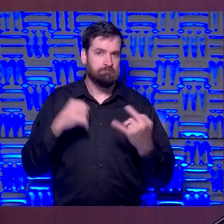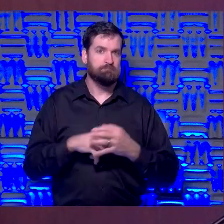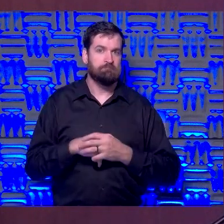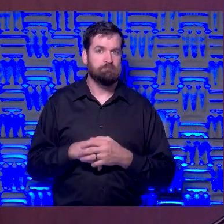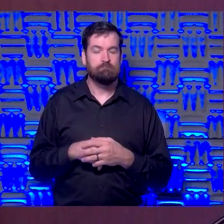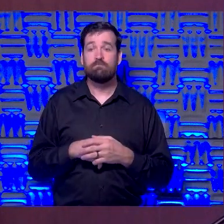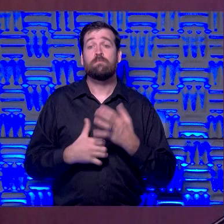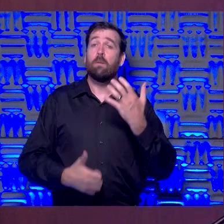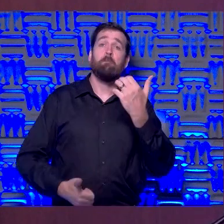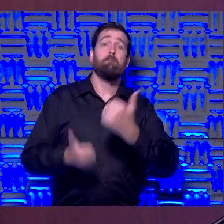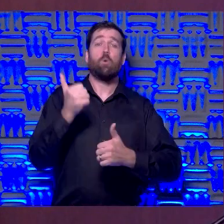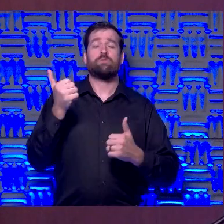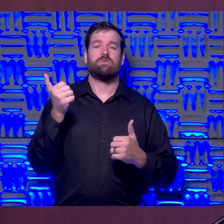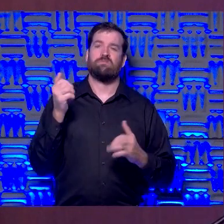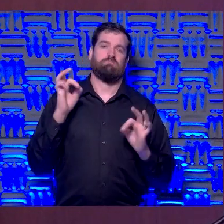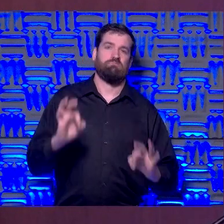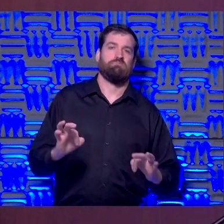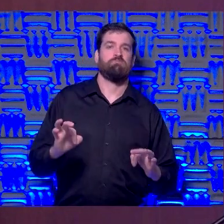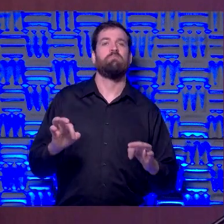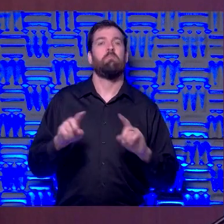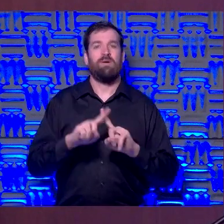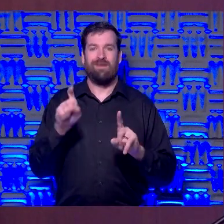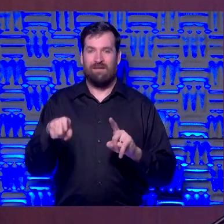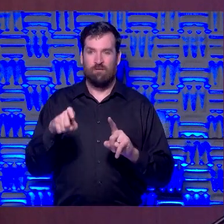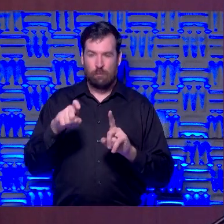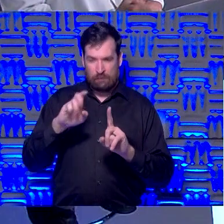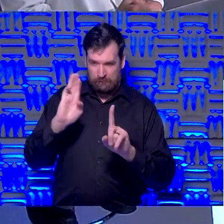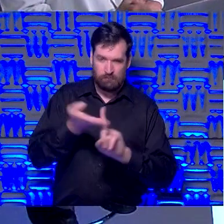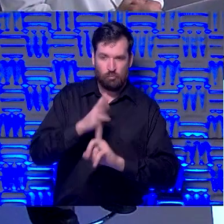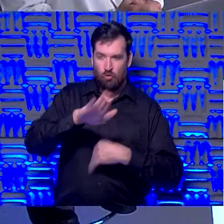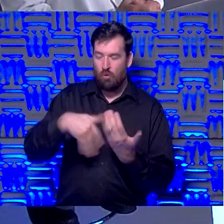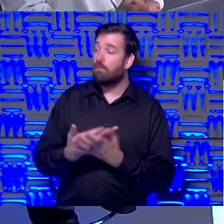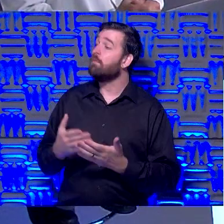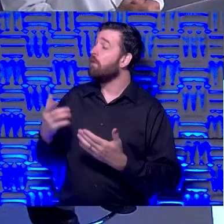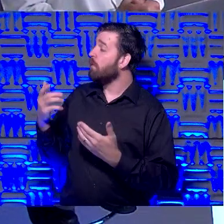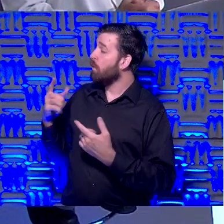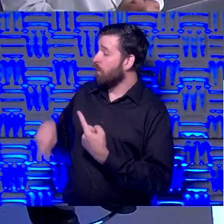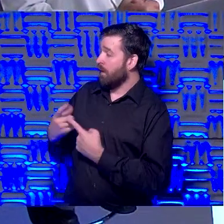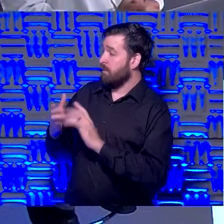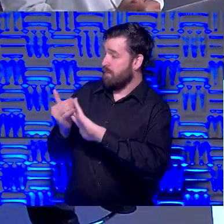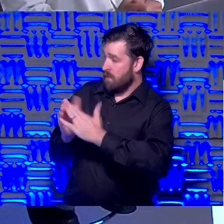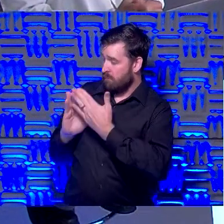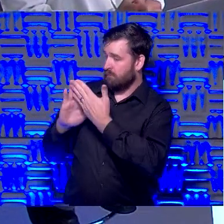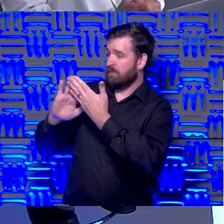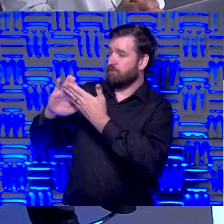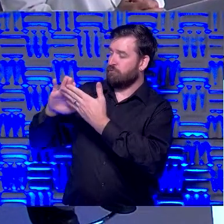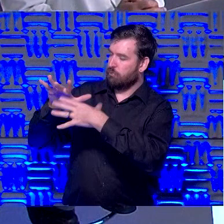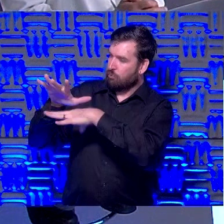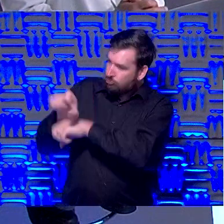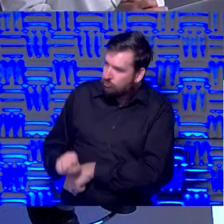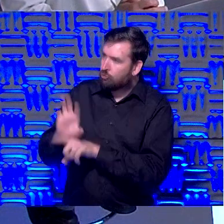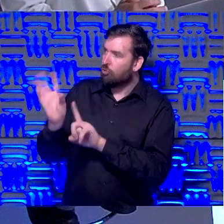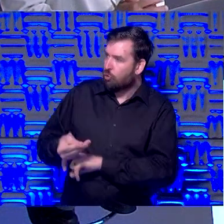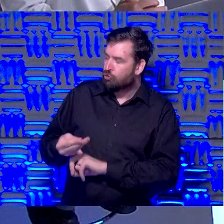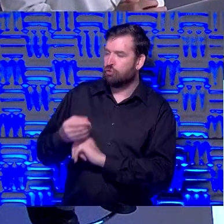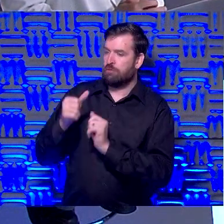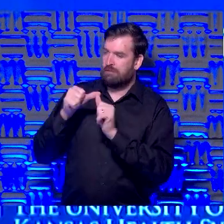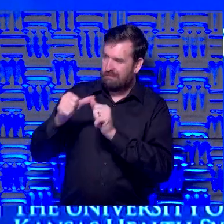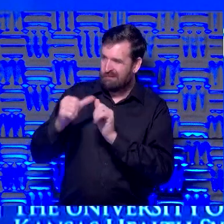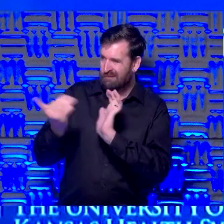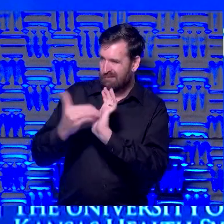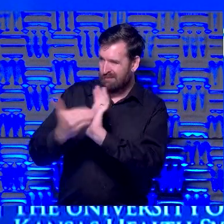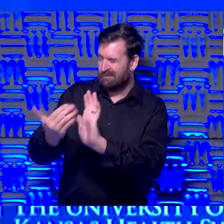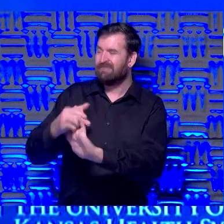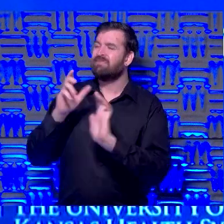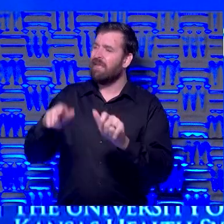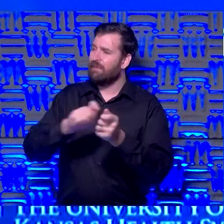I think the majority are there. We just have to get all of them there. And I think when it becomes a culture and everybody's doing it, you get constant reinforcement. I think it can change